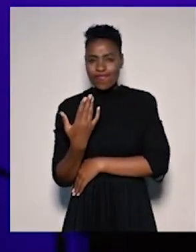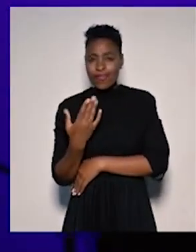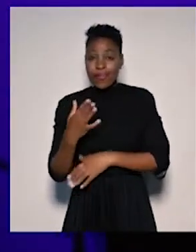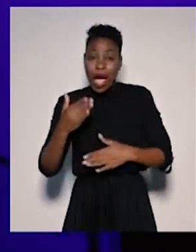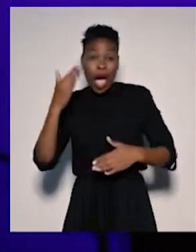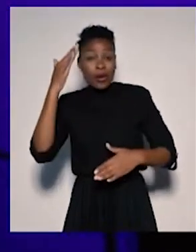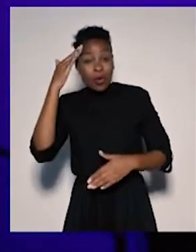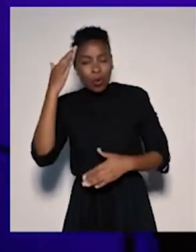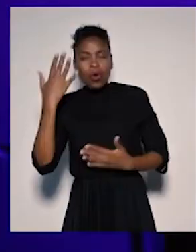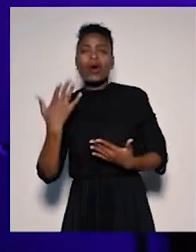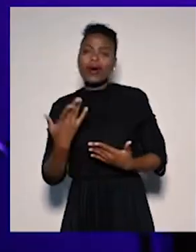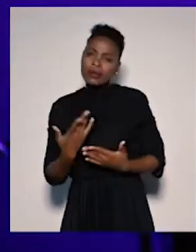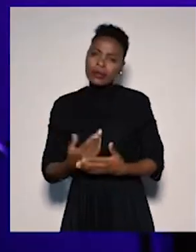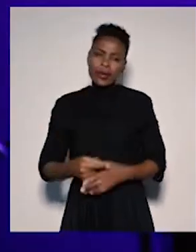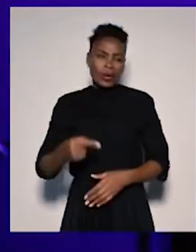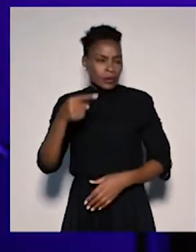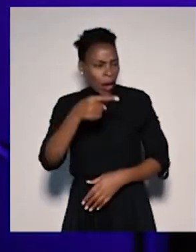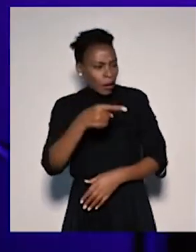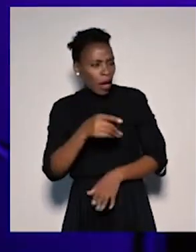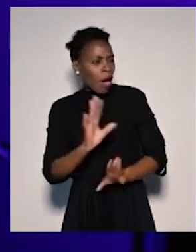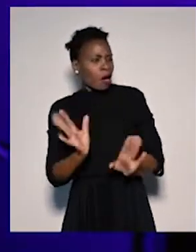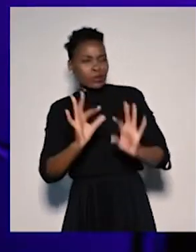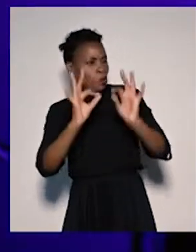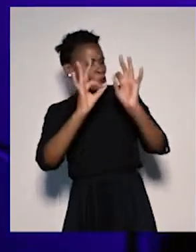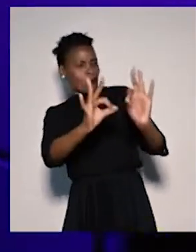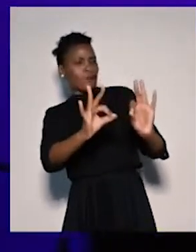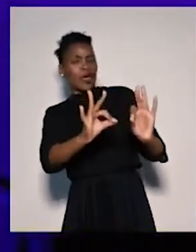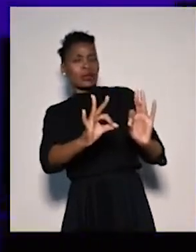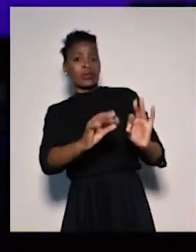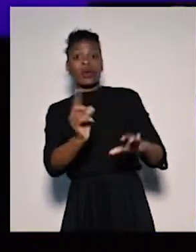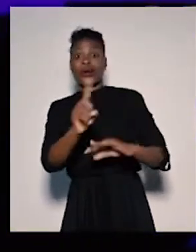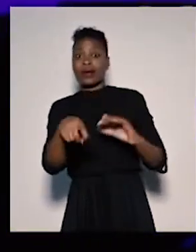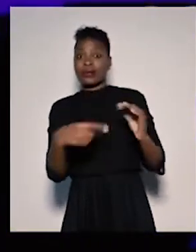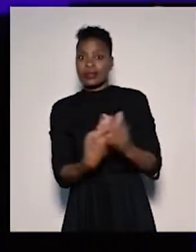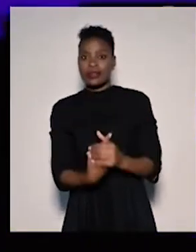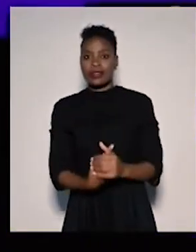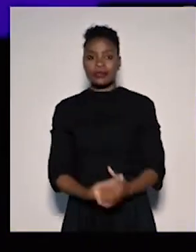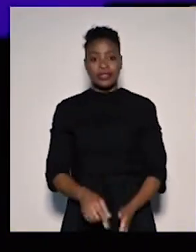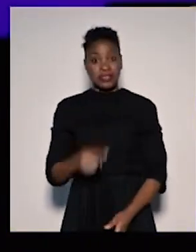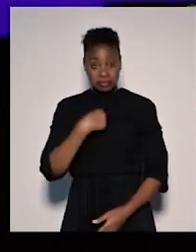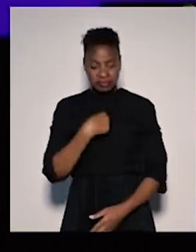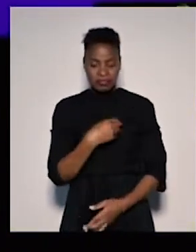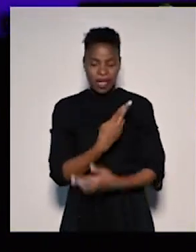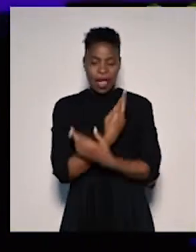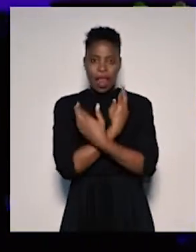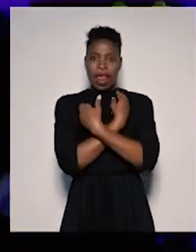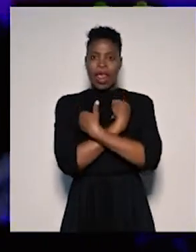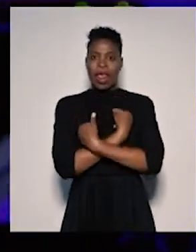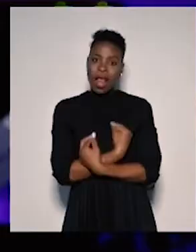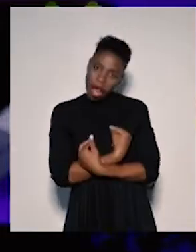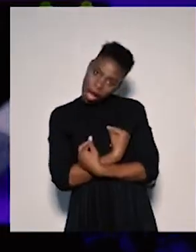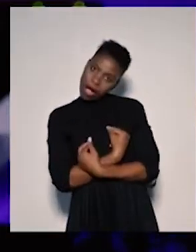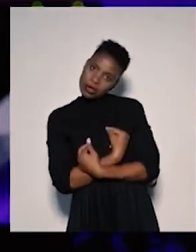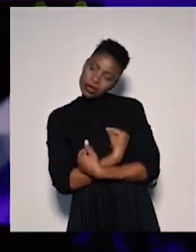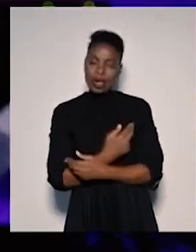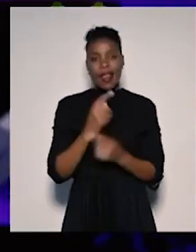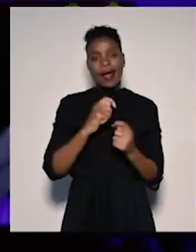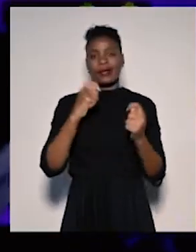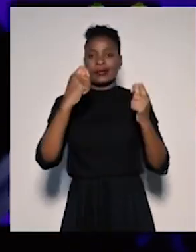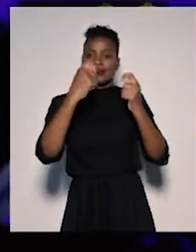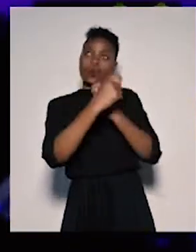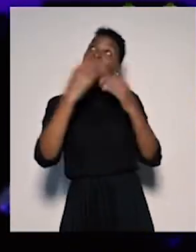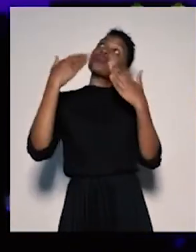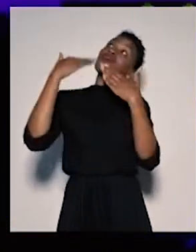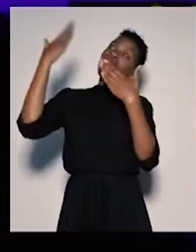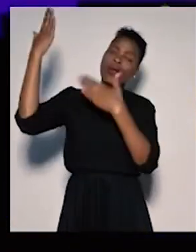Then I noticed, good to know, okay, now he's not perfect. Then what happens? I relaxed. Thank God I changed. But